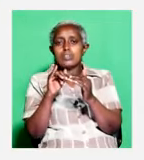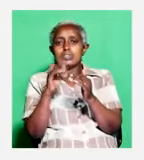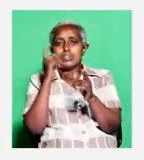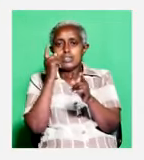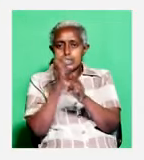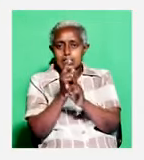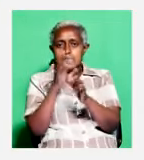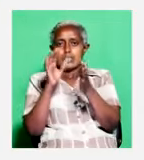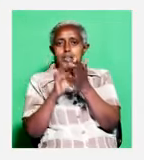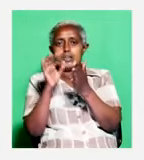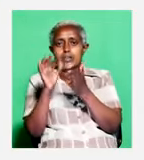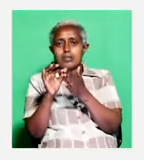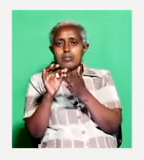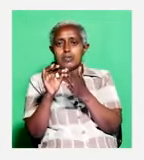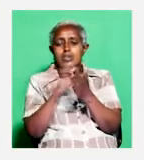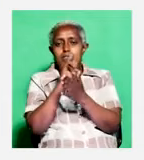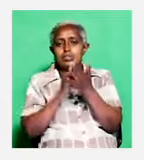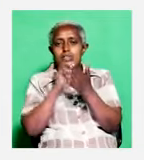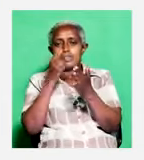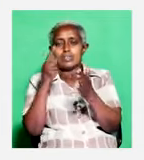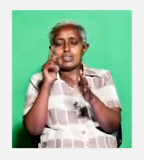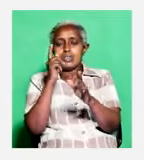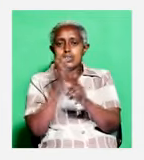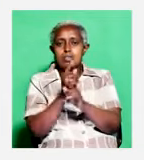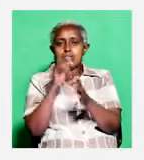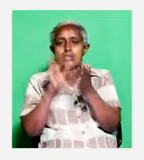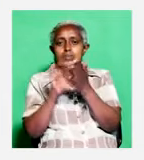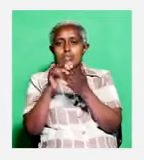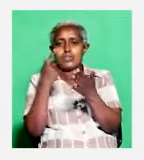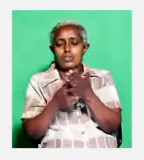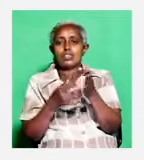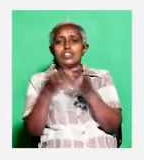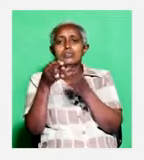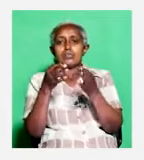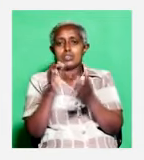the critical number. It is the critical number of this expression.